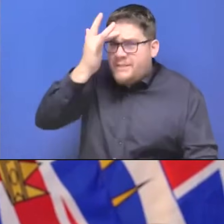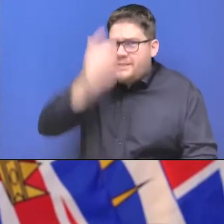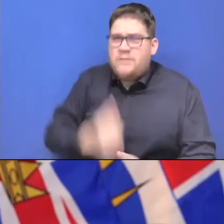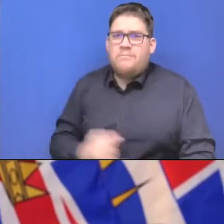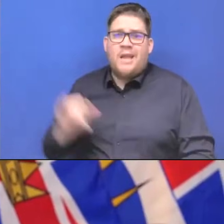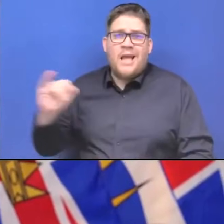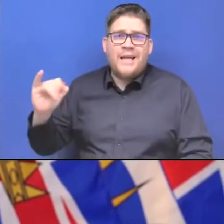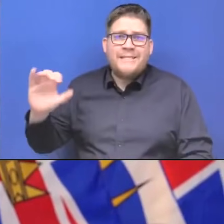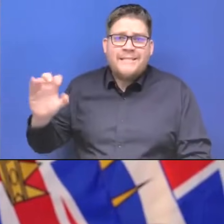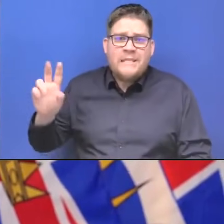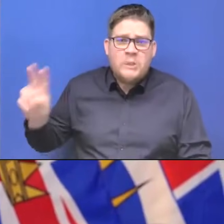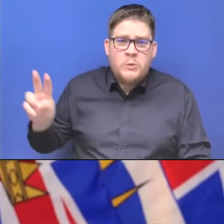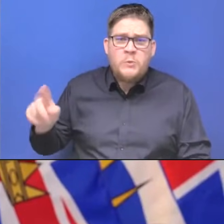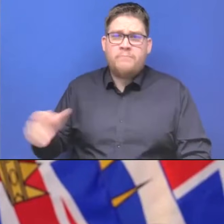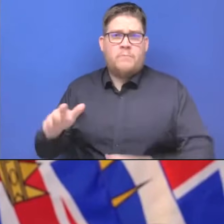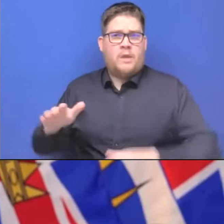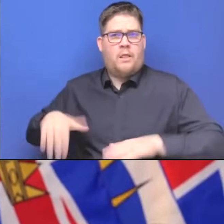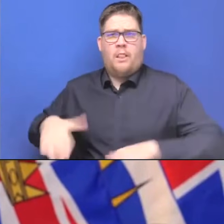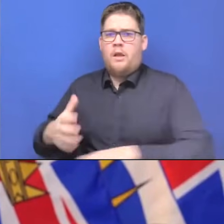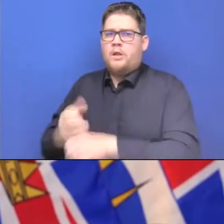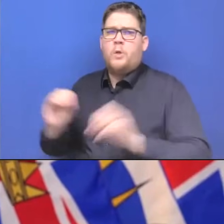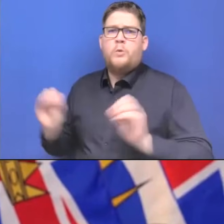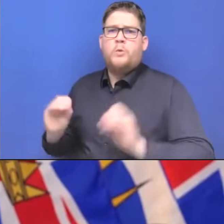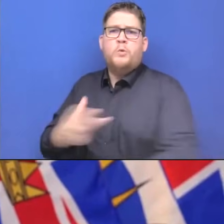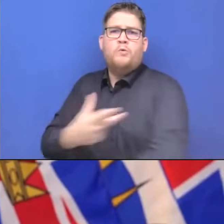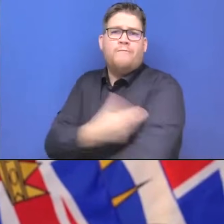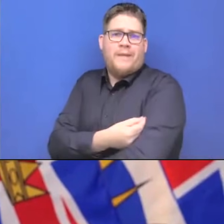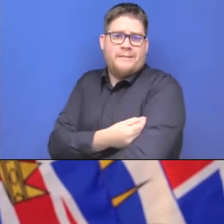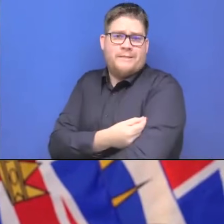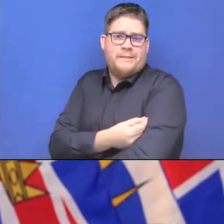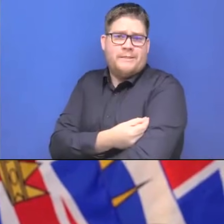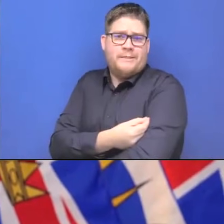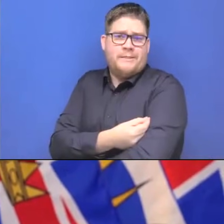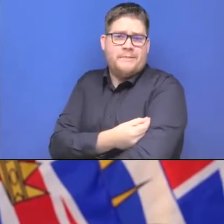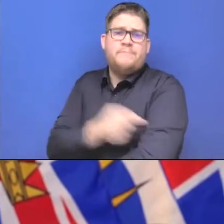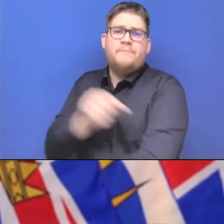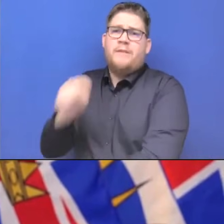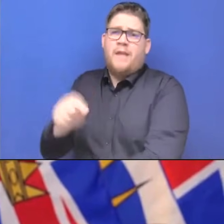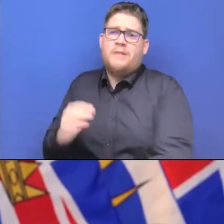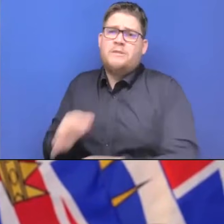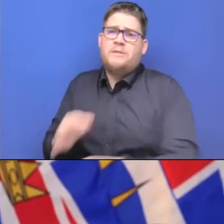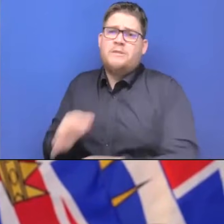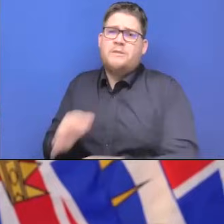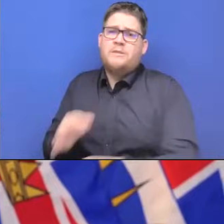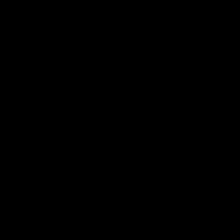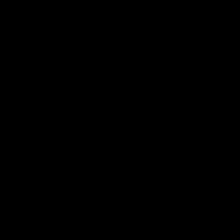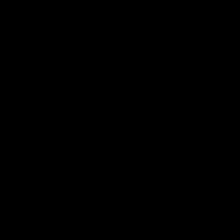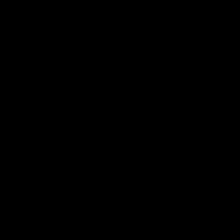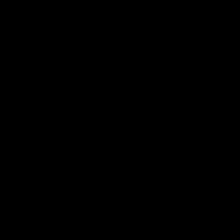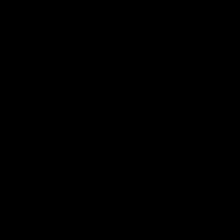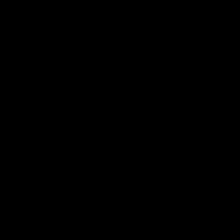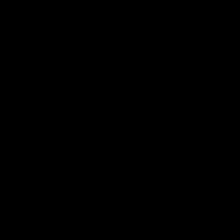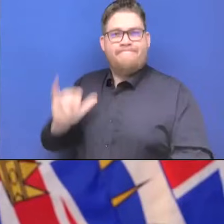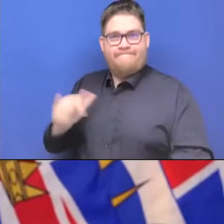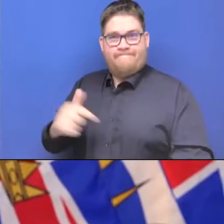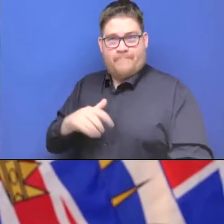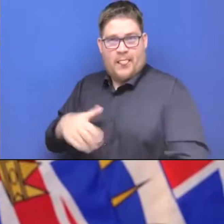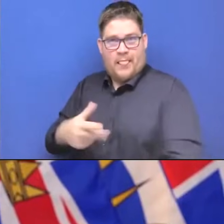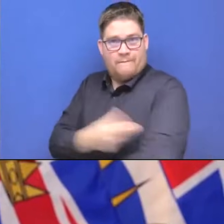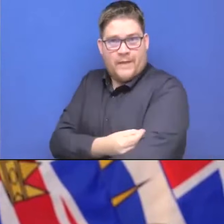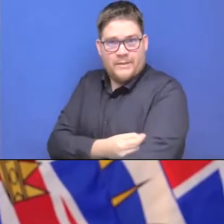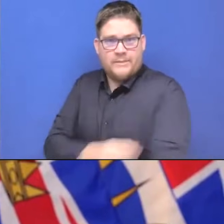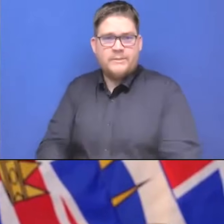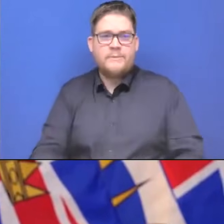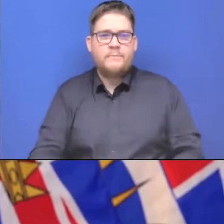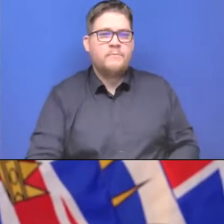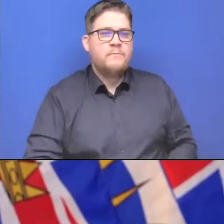through vaccination. And that is an important consideration that we have. As part of my